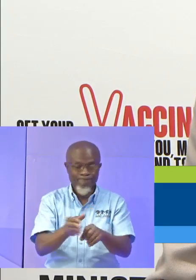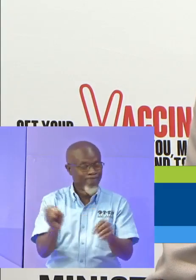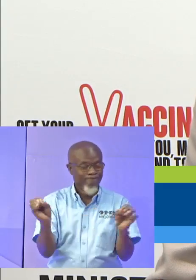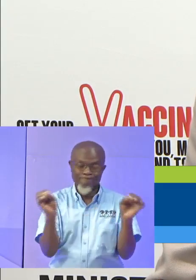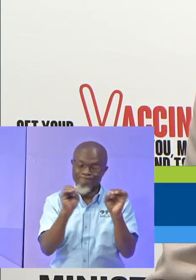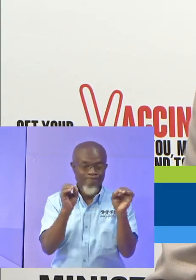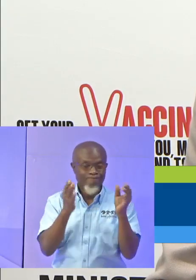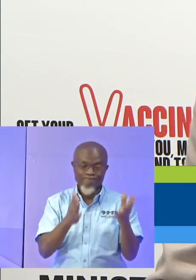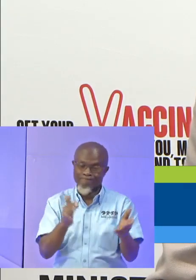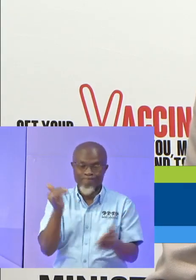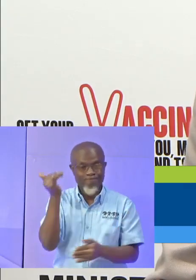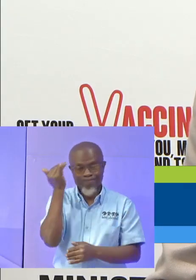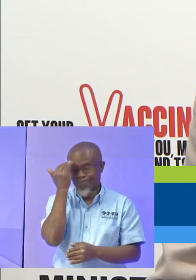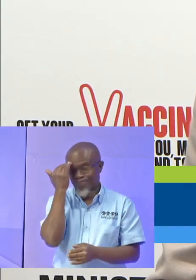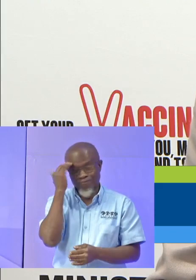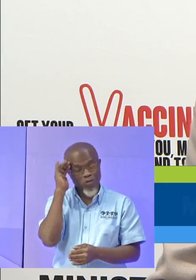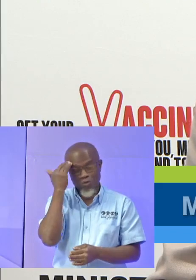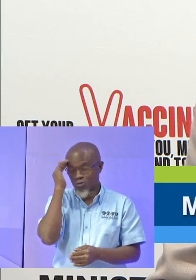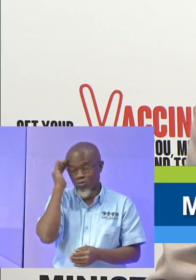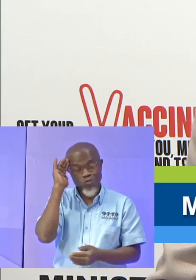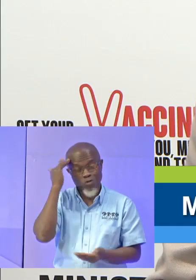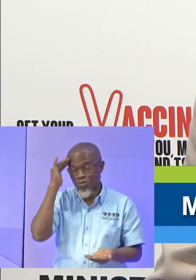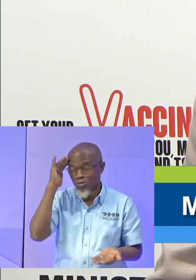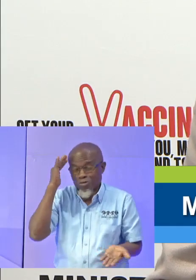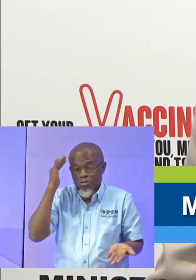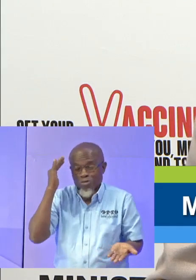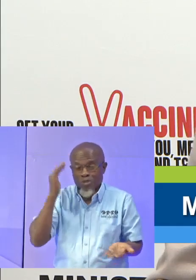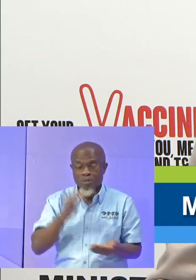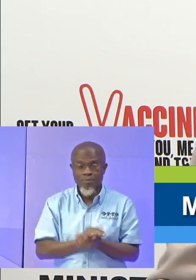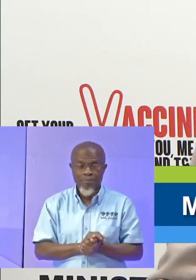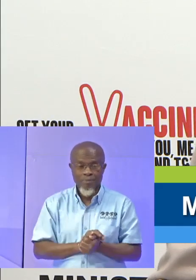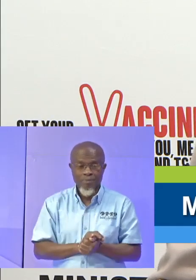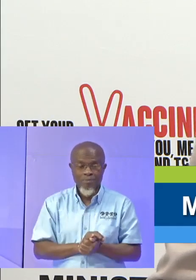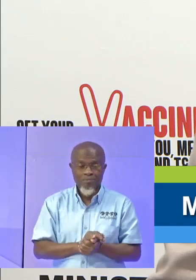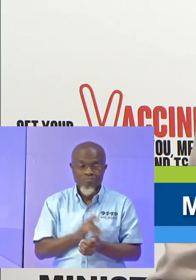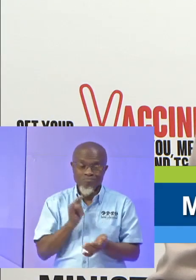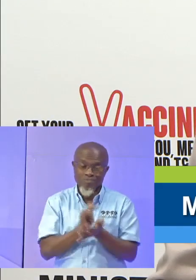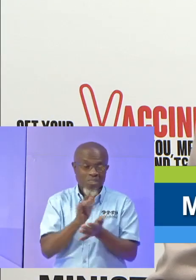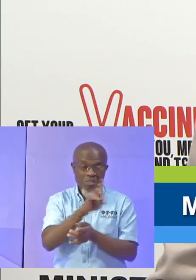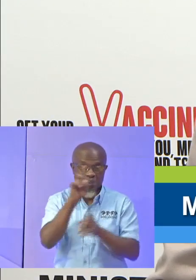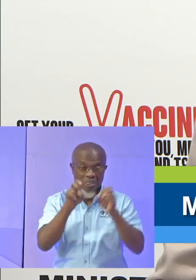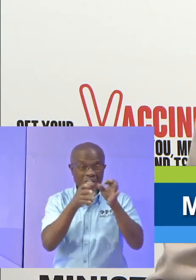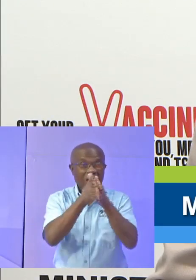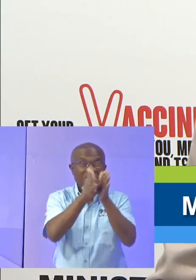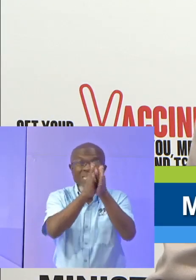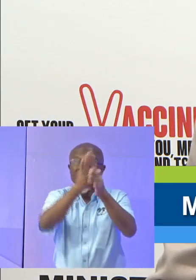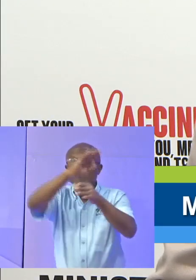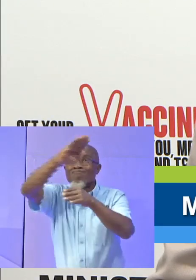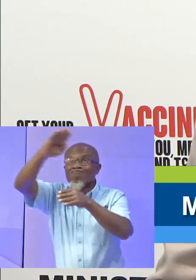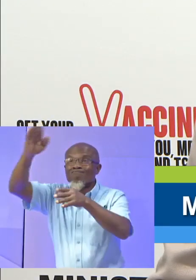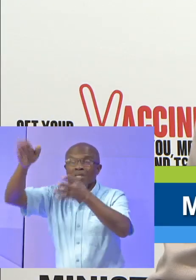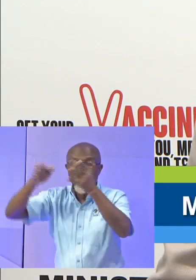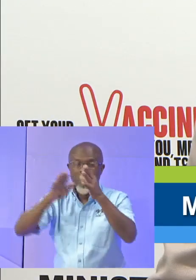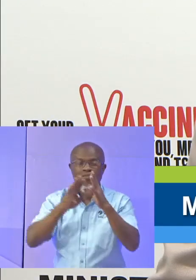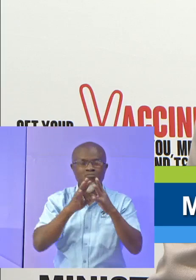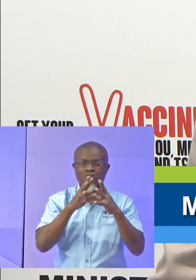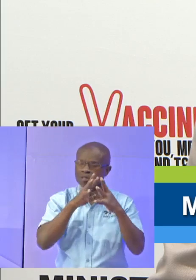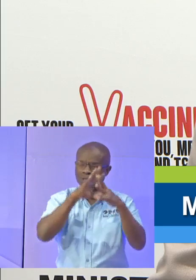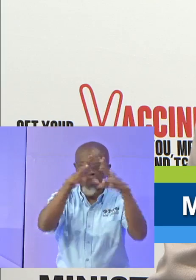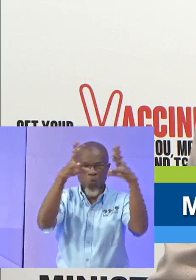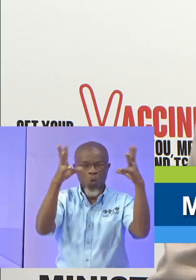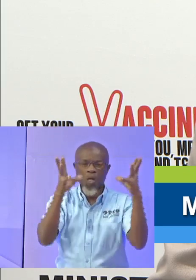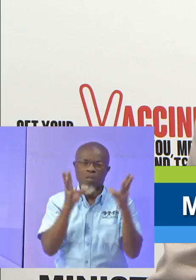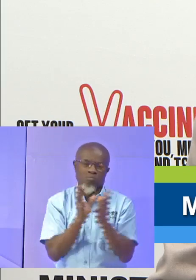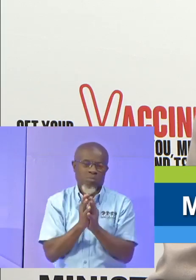COVID issue. I think that is a question being asked around the world, and scientists so